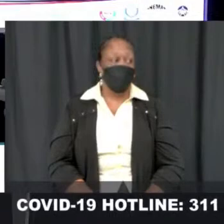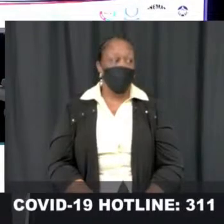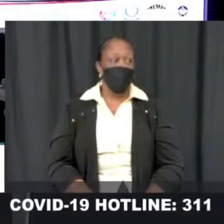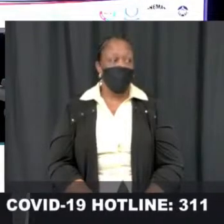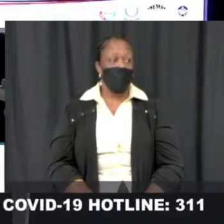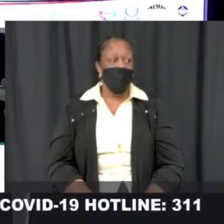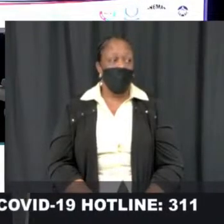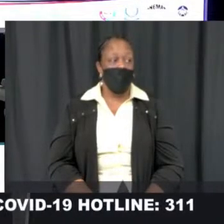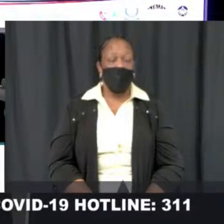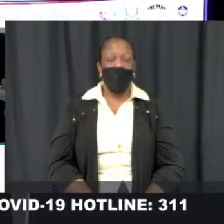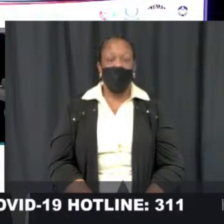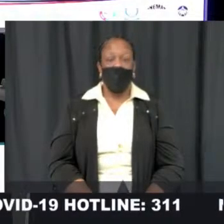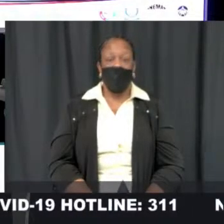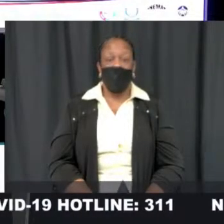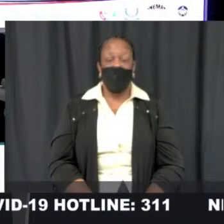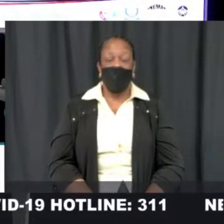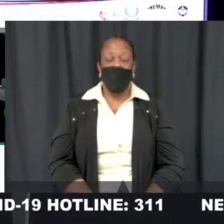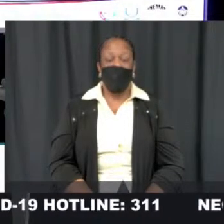well.